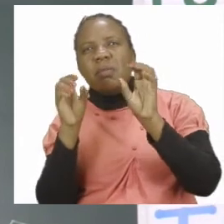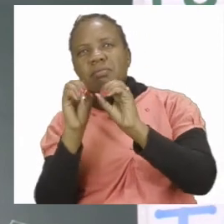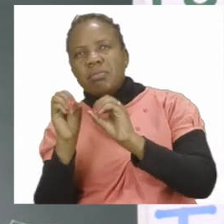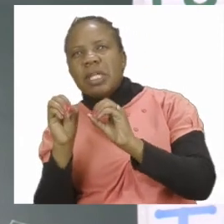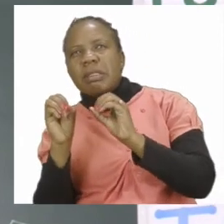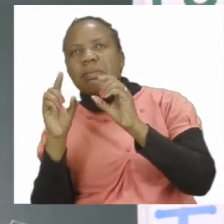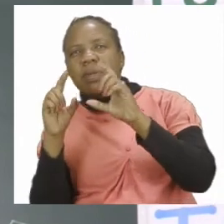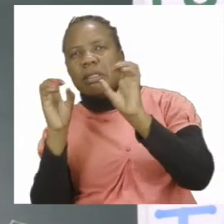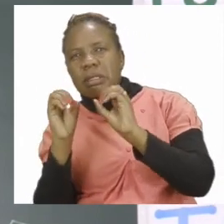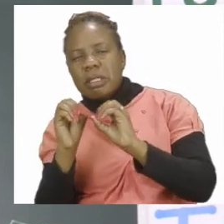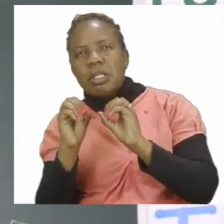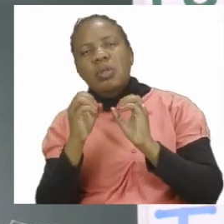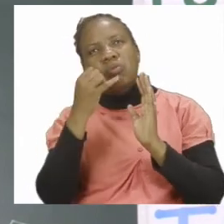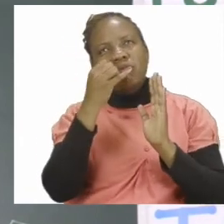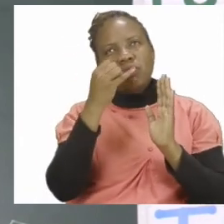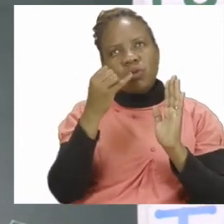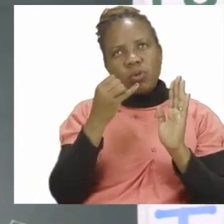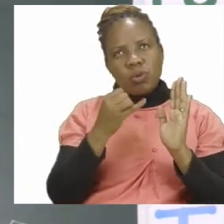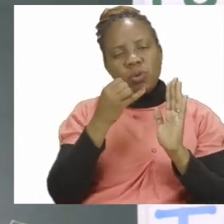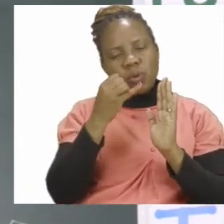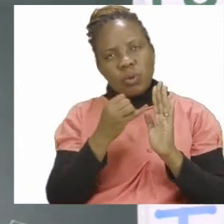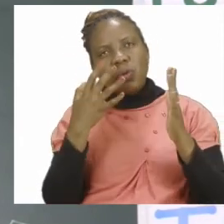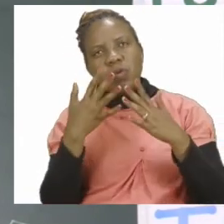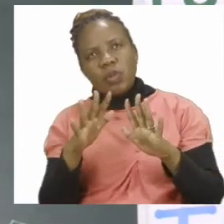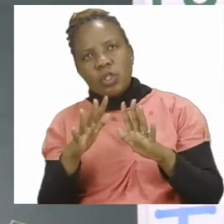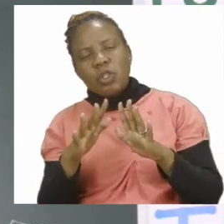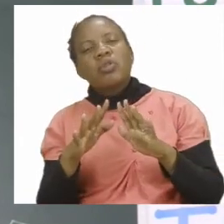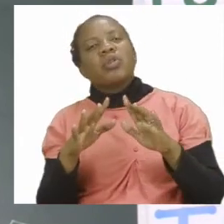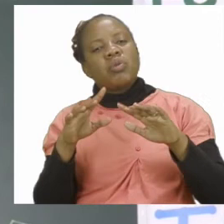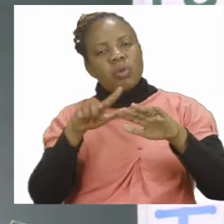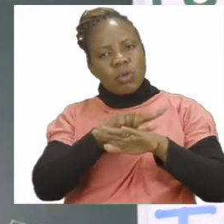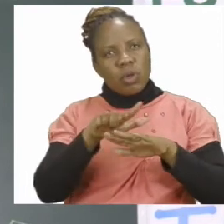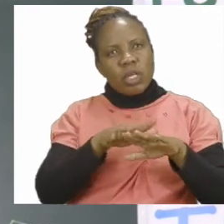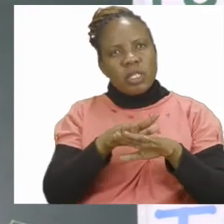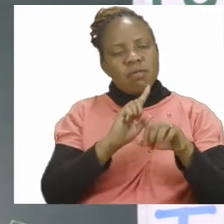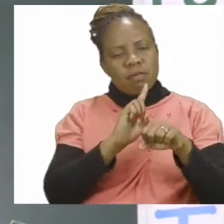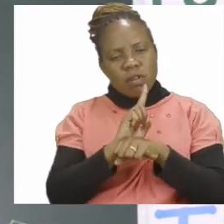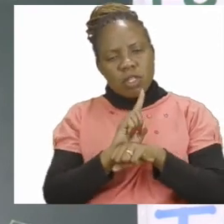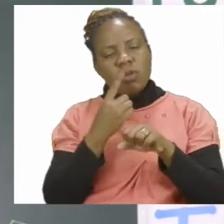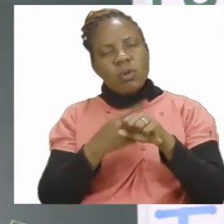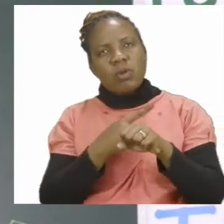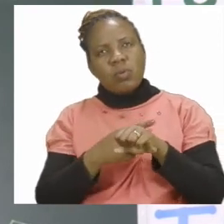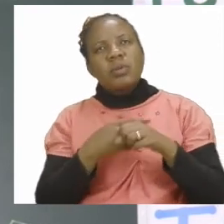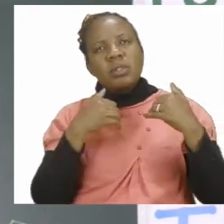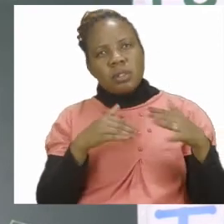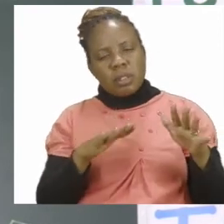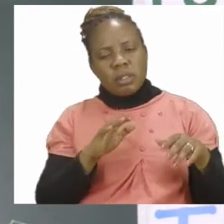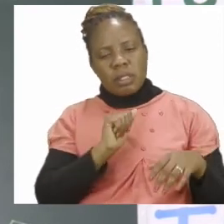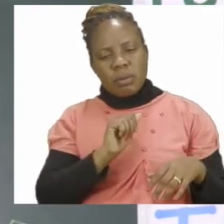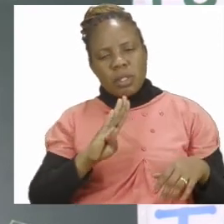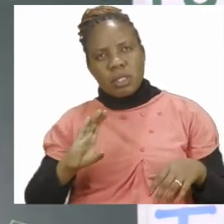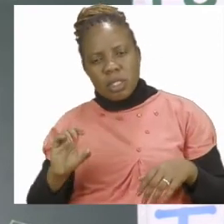lots of fun finishing this activity. Remember, try and do it all by yourself first, but if you